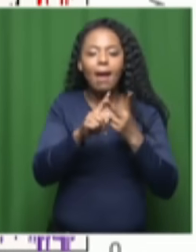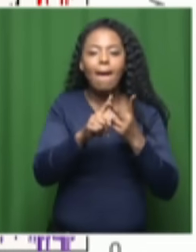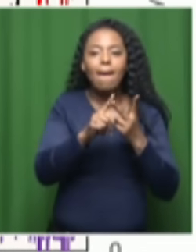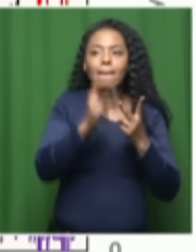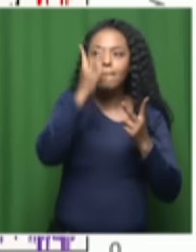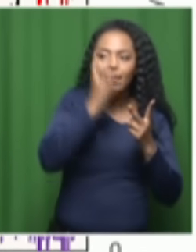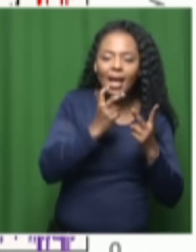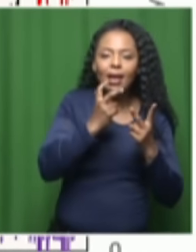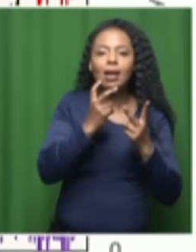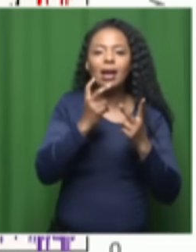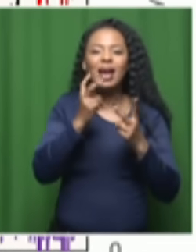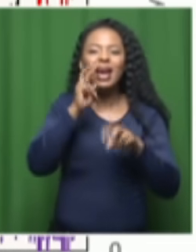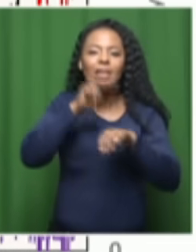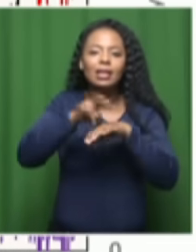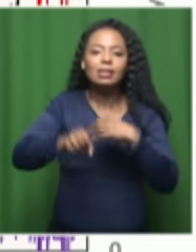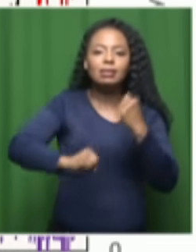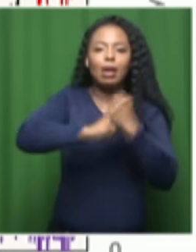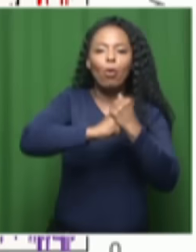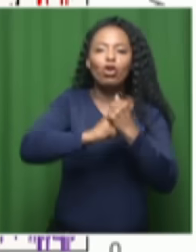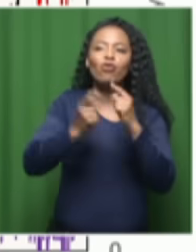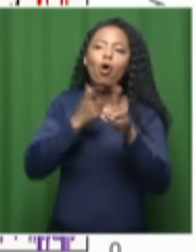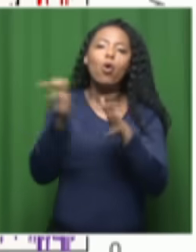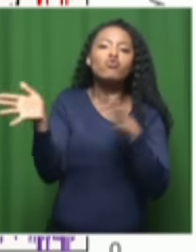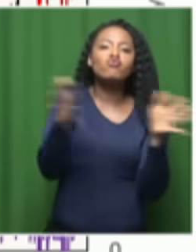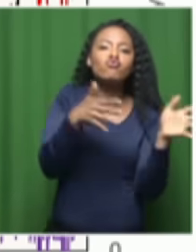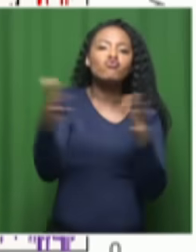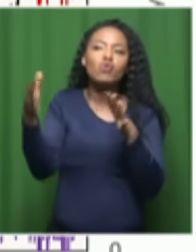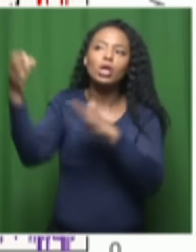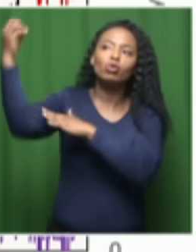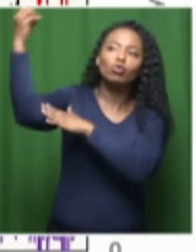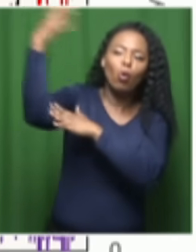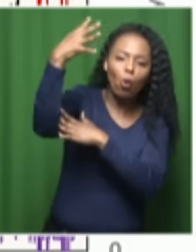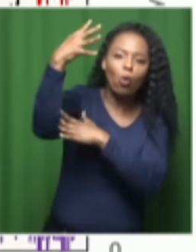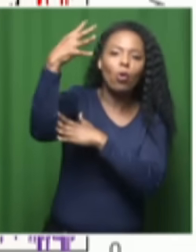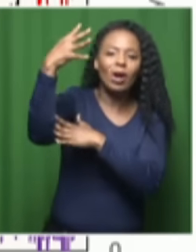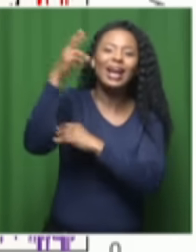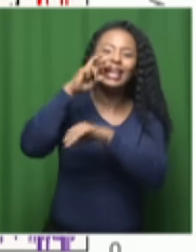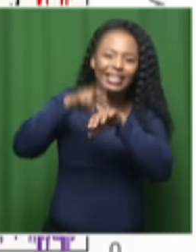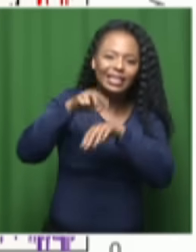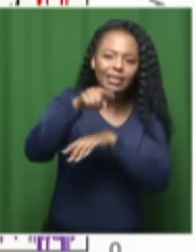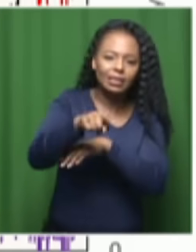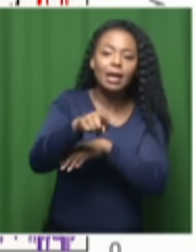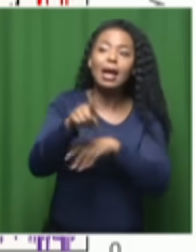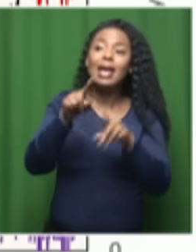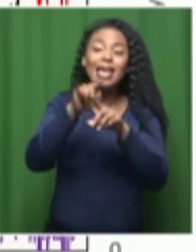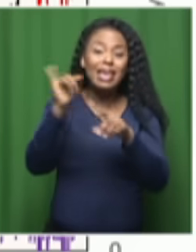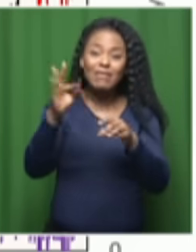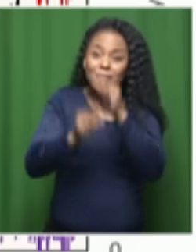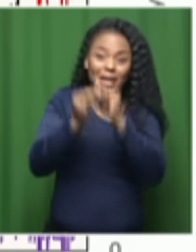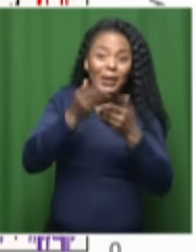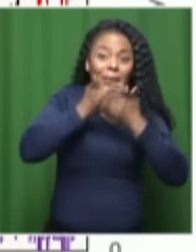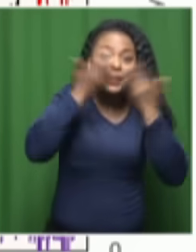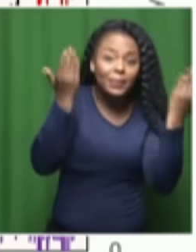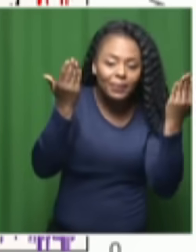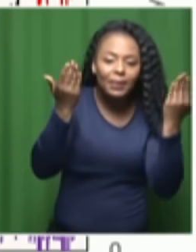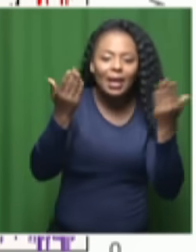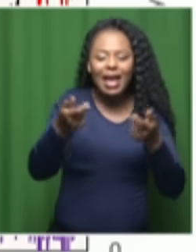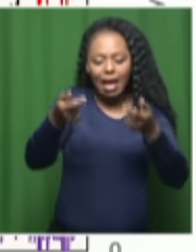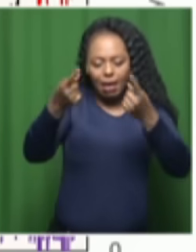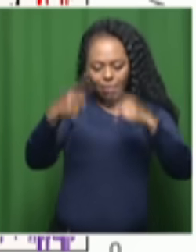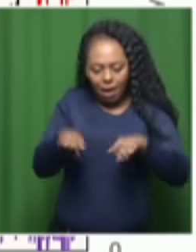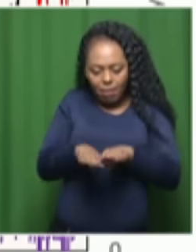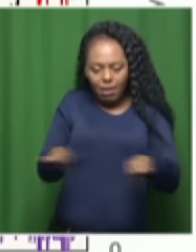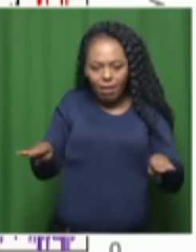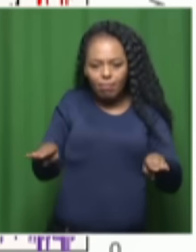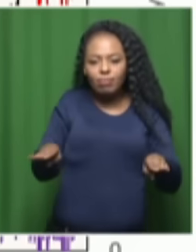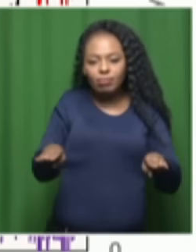like wind and solar, etc. And if we can't fill it completely, this purple line at the bottom here shows load